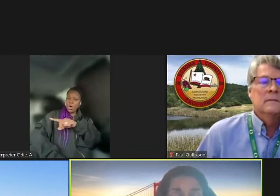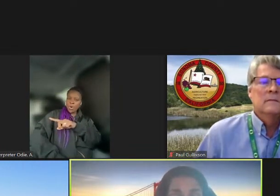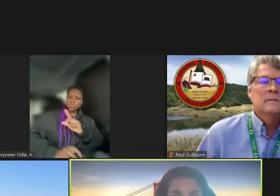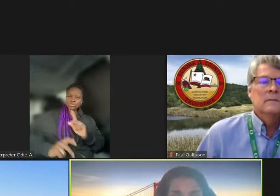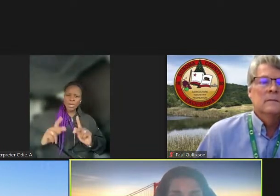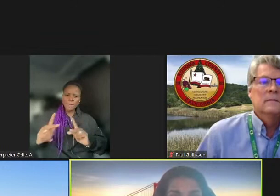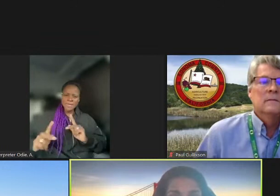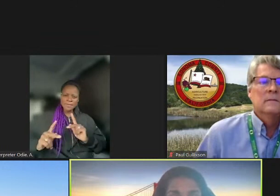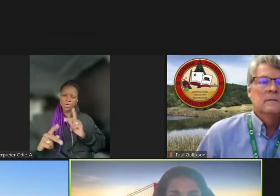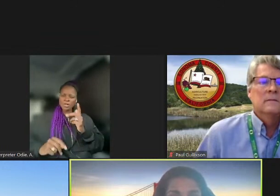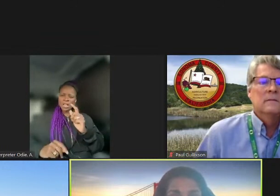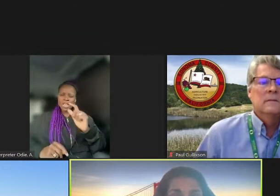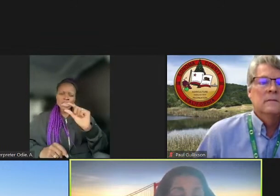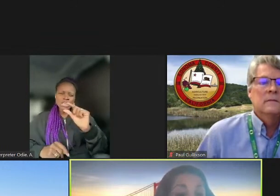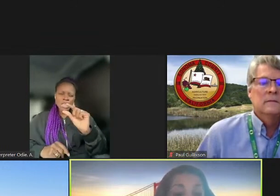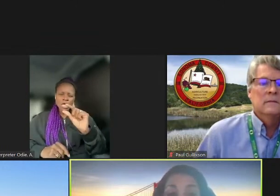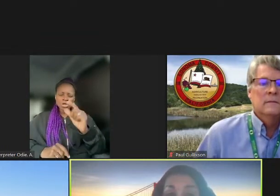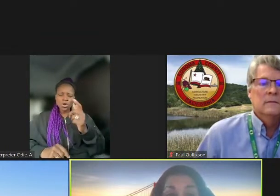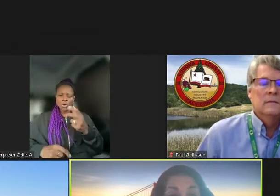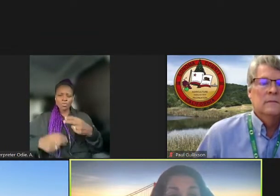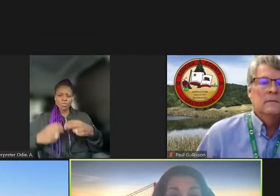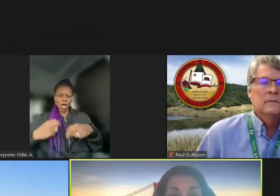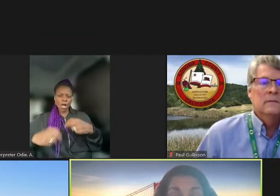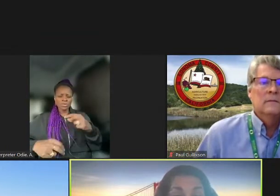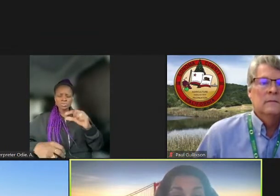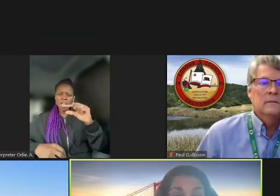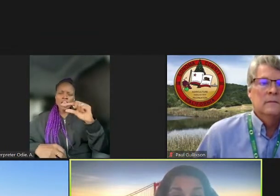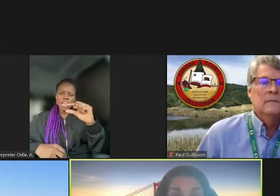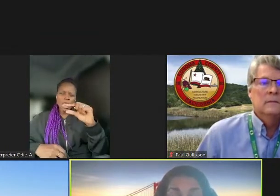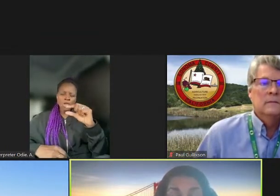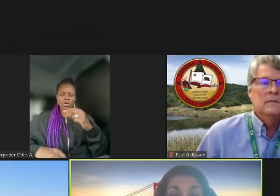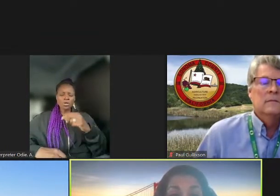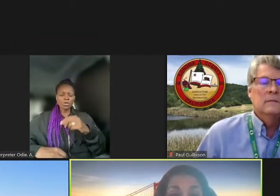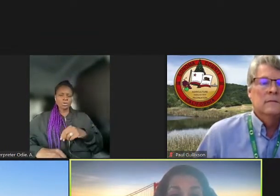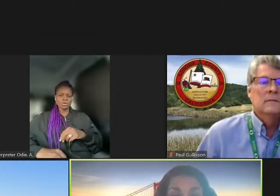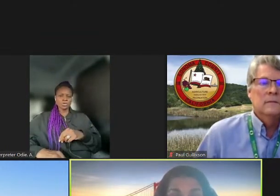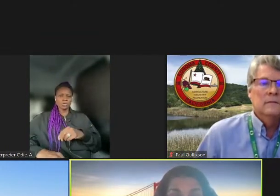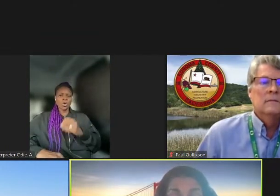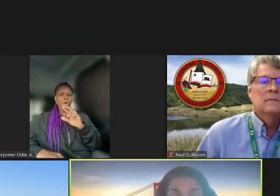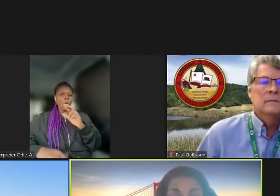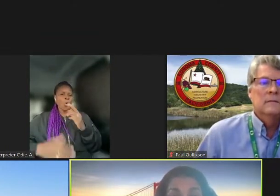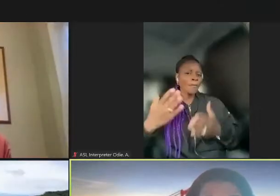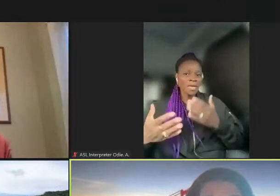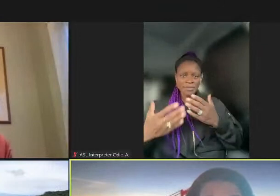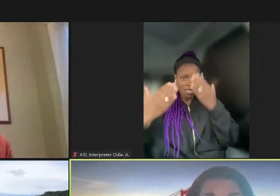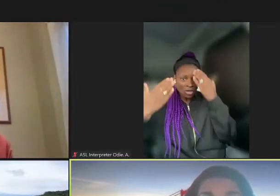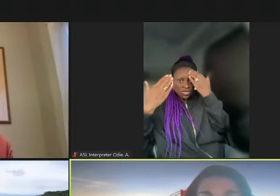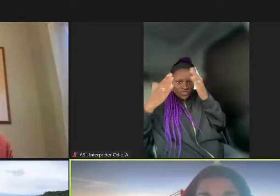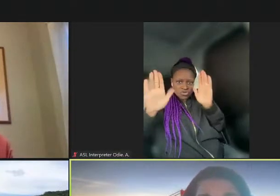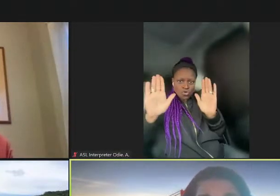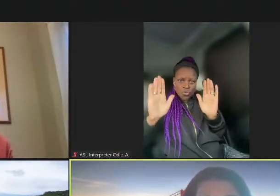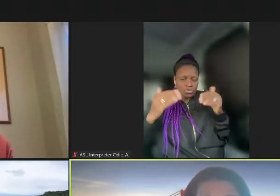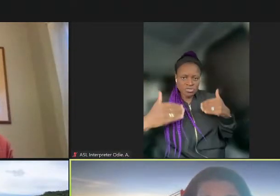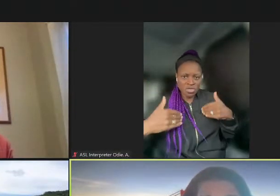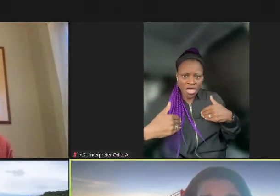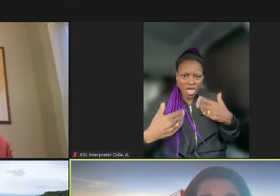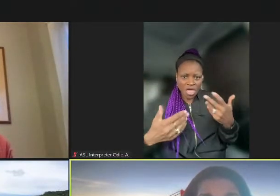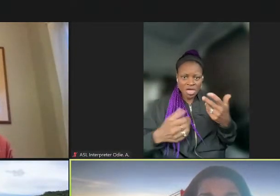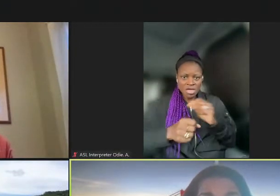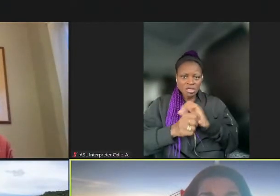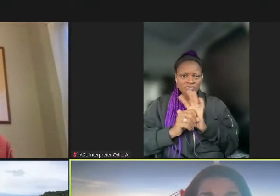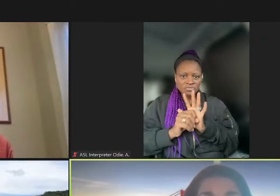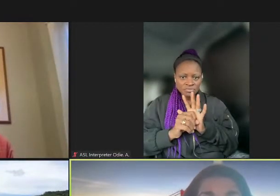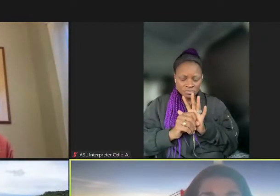mild presentation, or maybe they're asymptomatic completely and we don't even pick them up. But they're not having